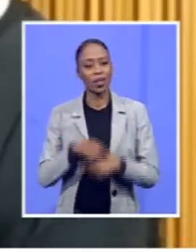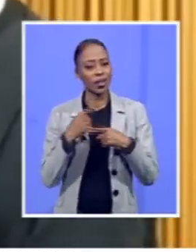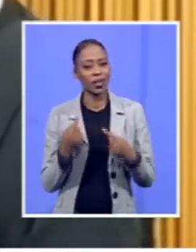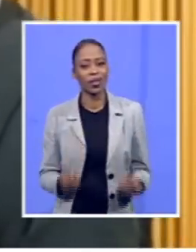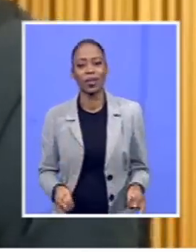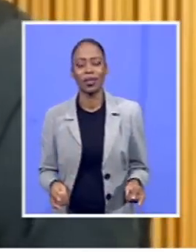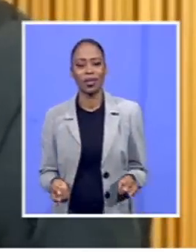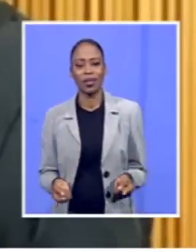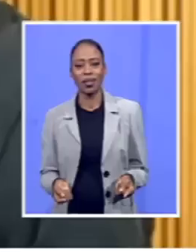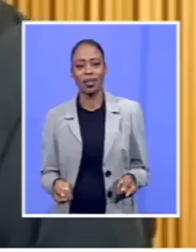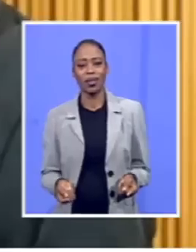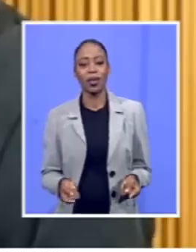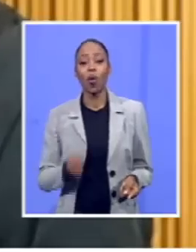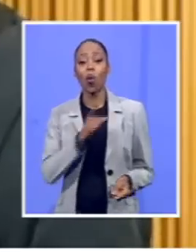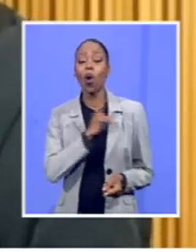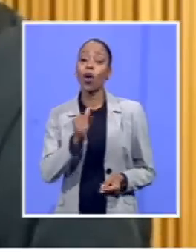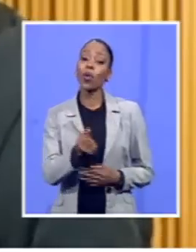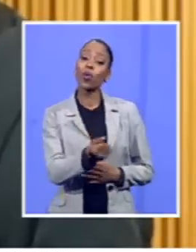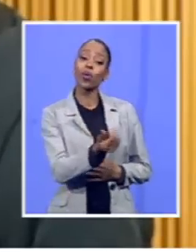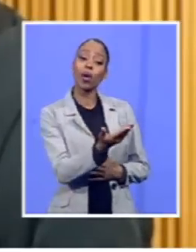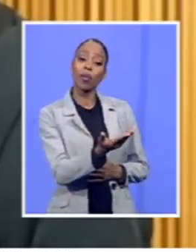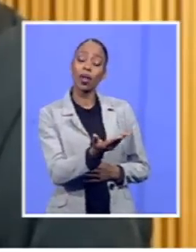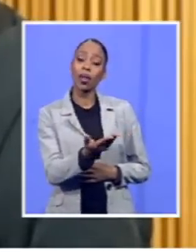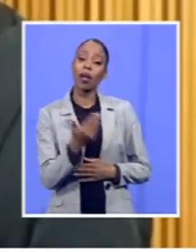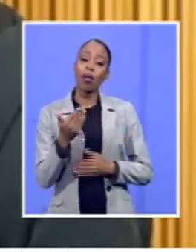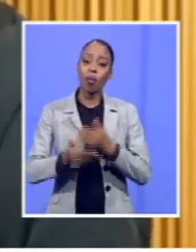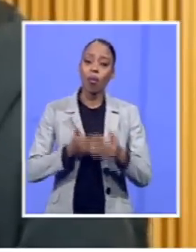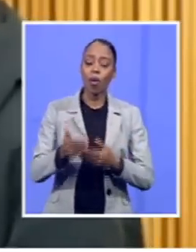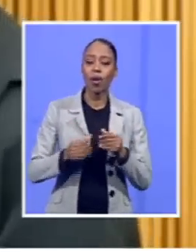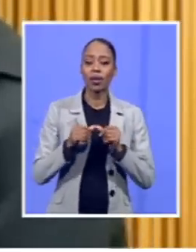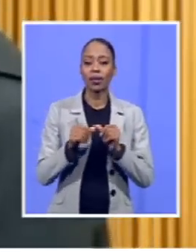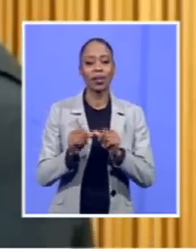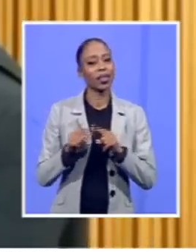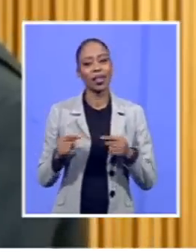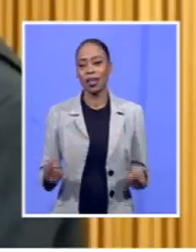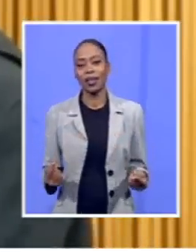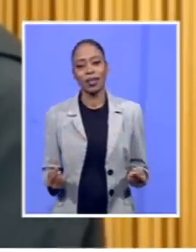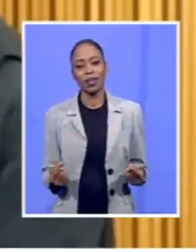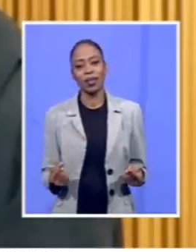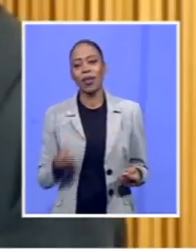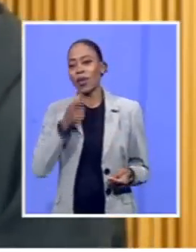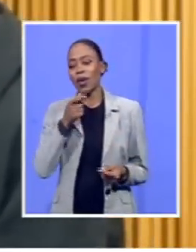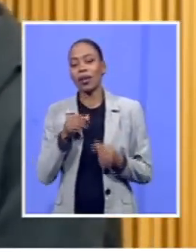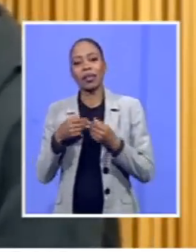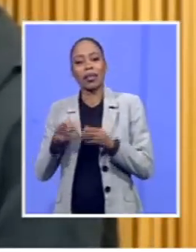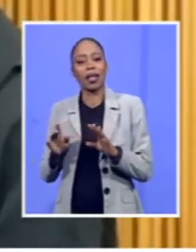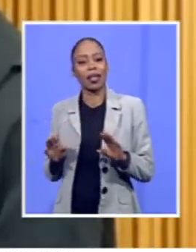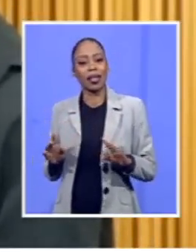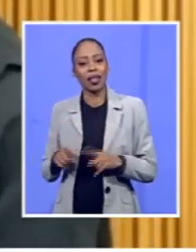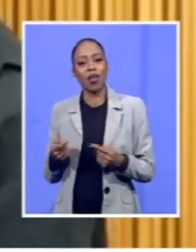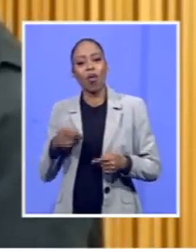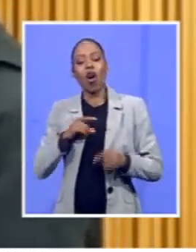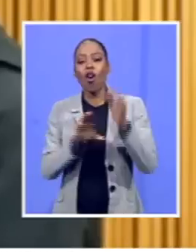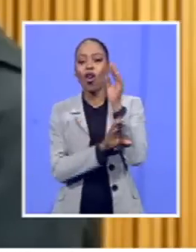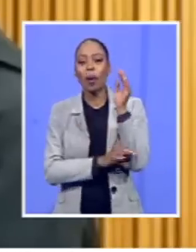on your submission, the proceedings could never start. No. It never commence because the Constitution is